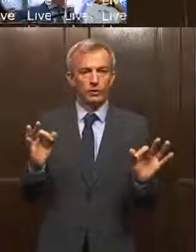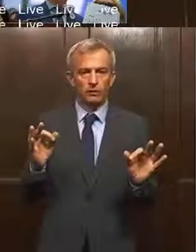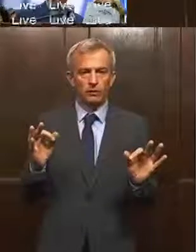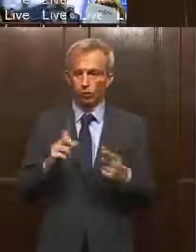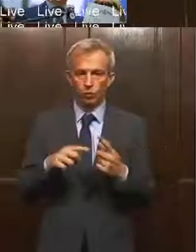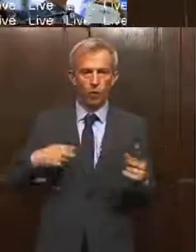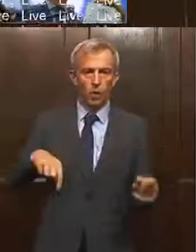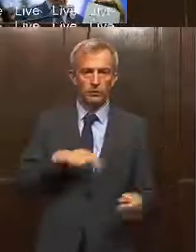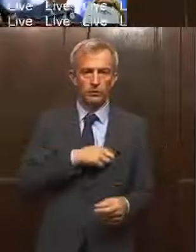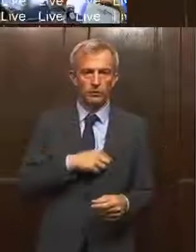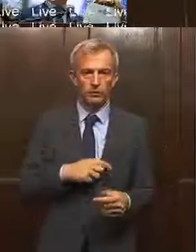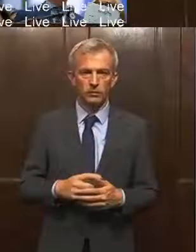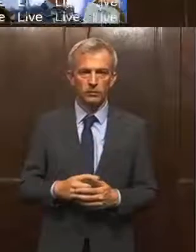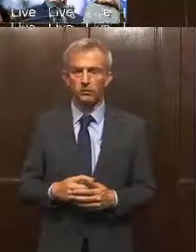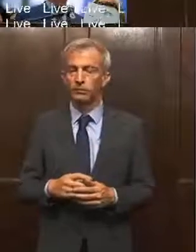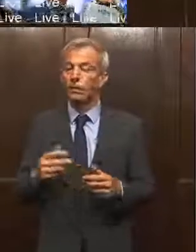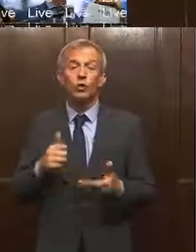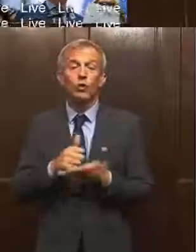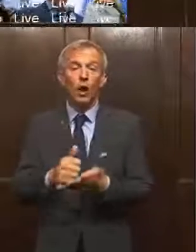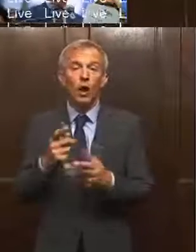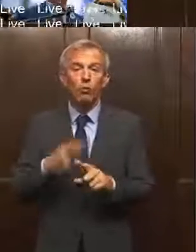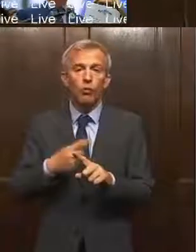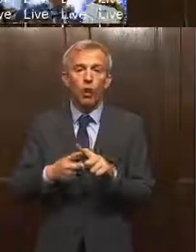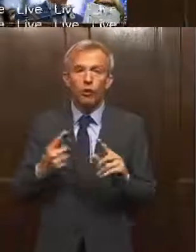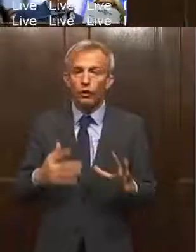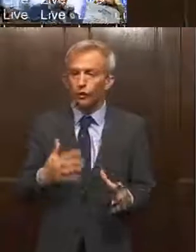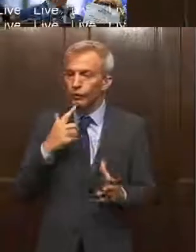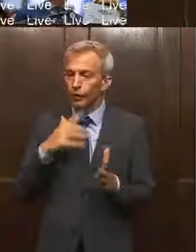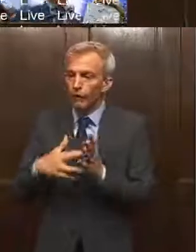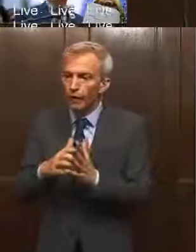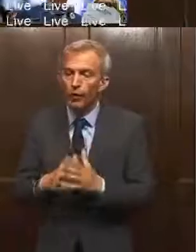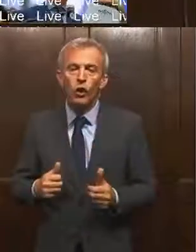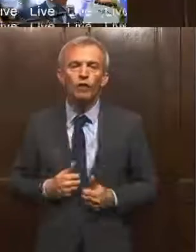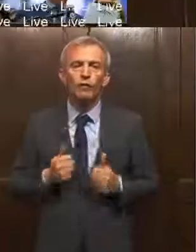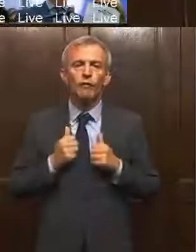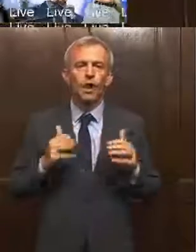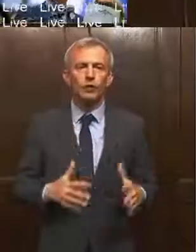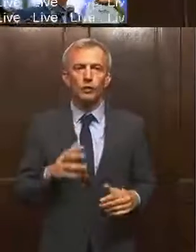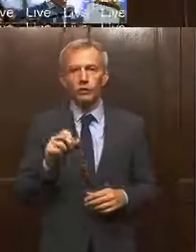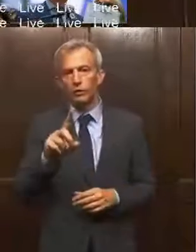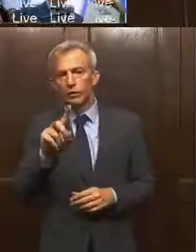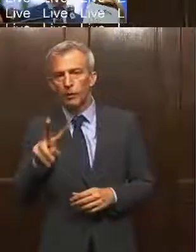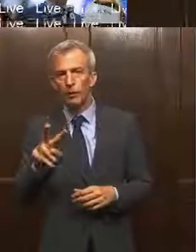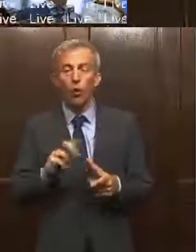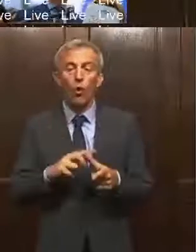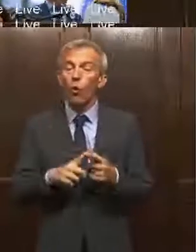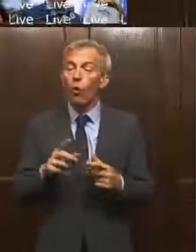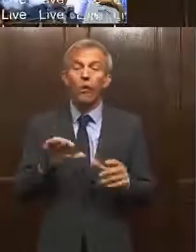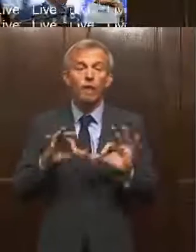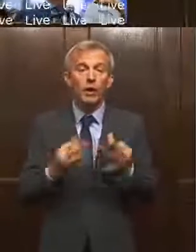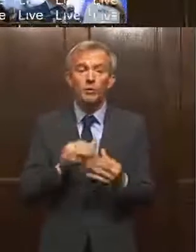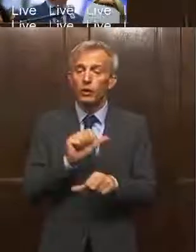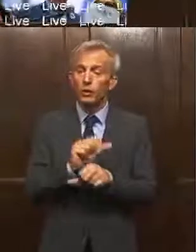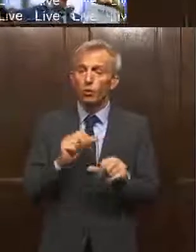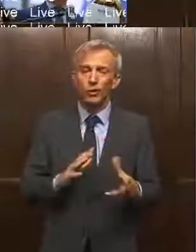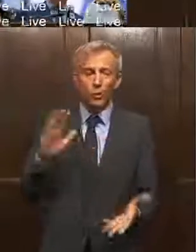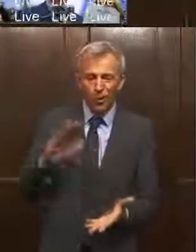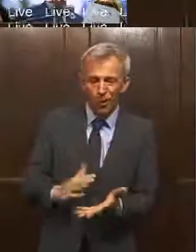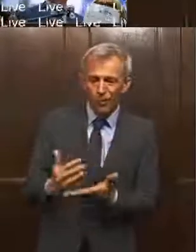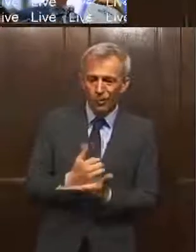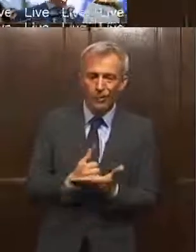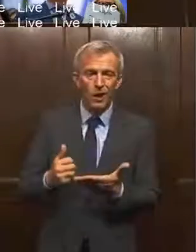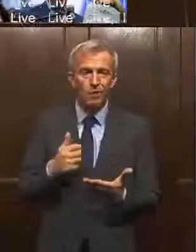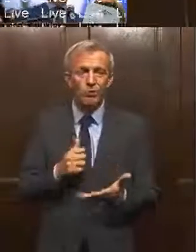us. Help vulnerable renters, help survivors of domestic violence, and low-income families and workers with everything from